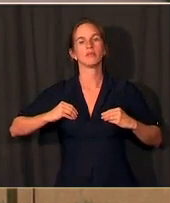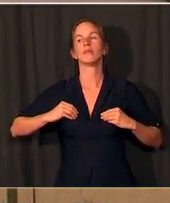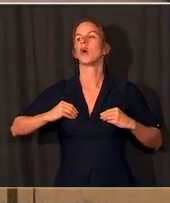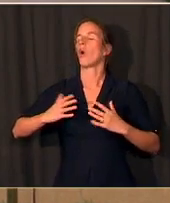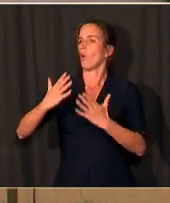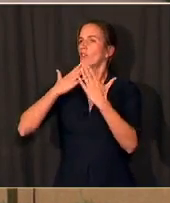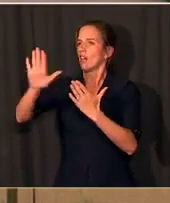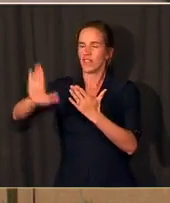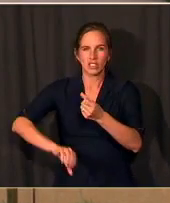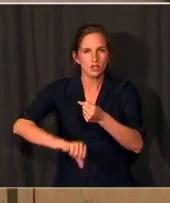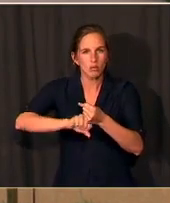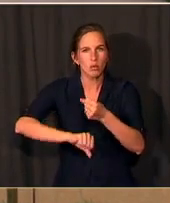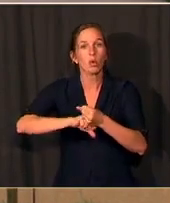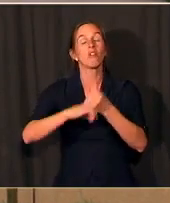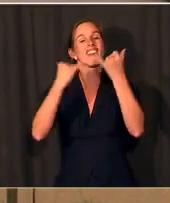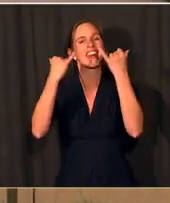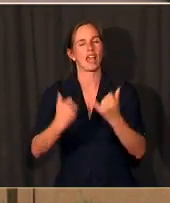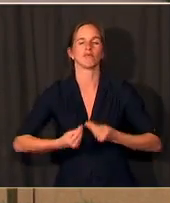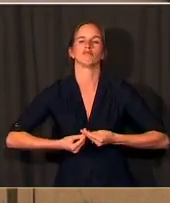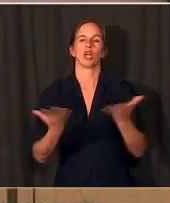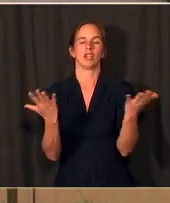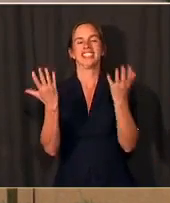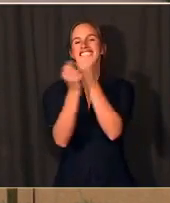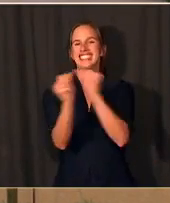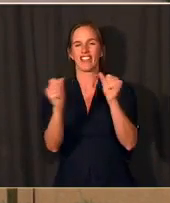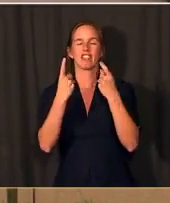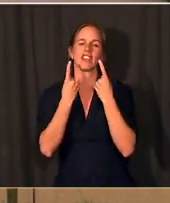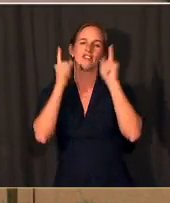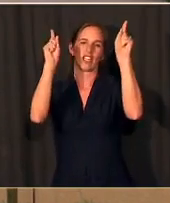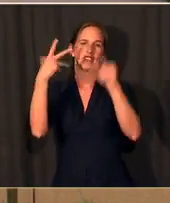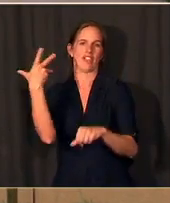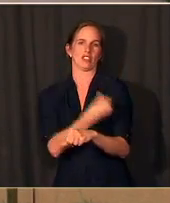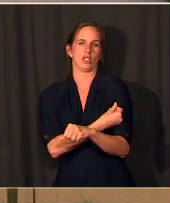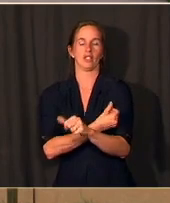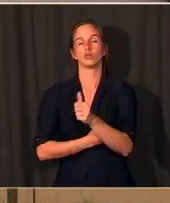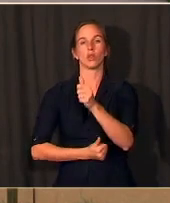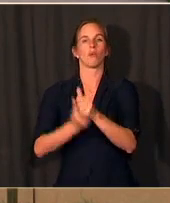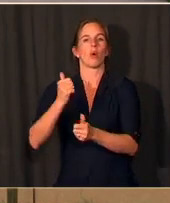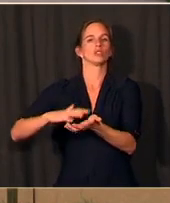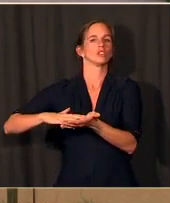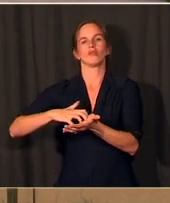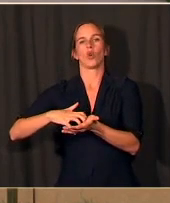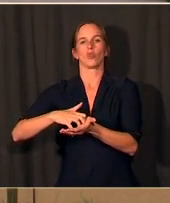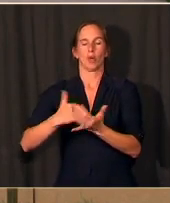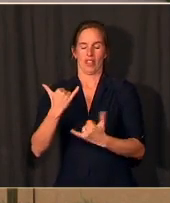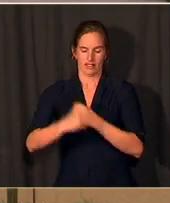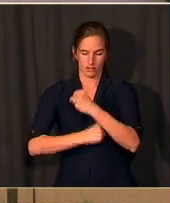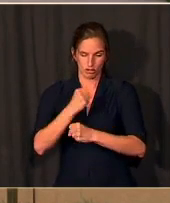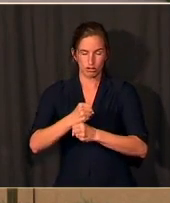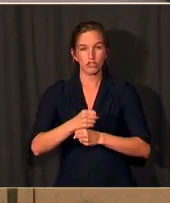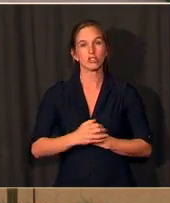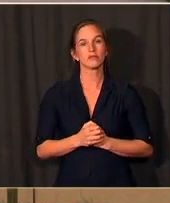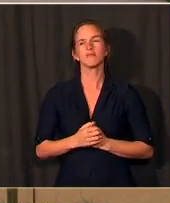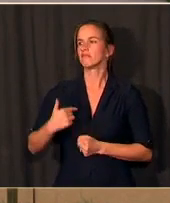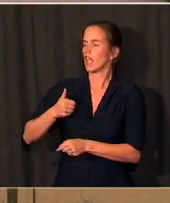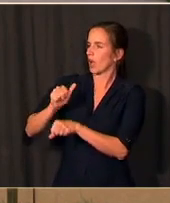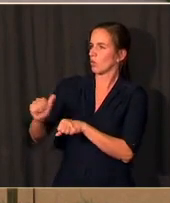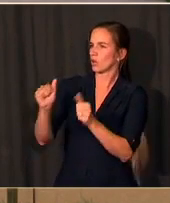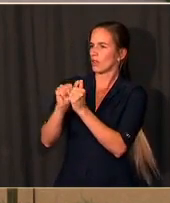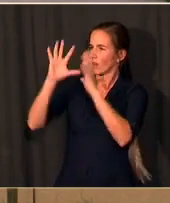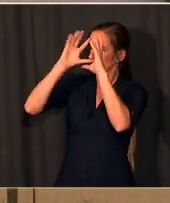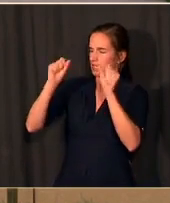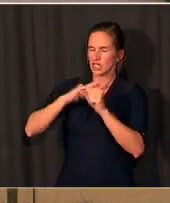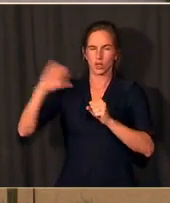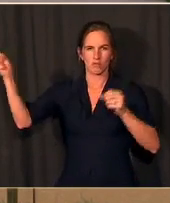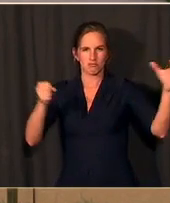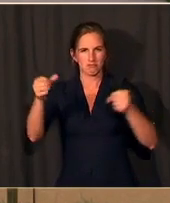provided, we're now on track to deliver a safe and effective vaccine to our most vulnerable this year. As I worked with the President to assemble this team and